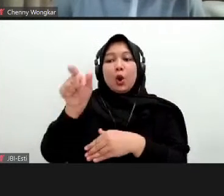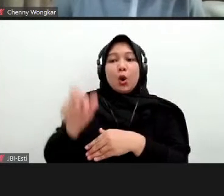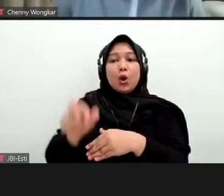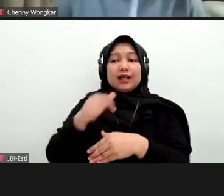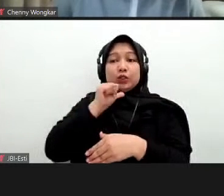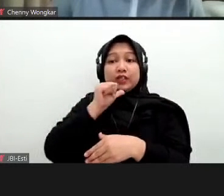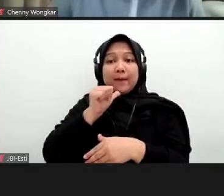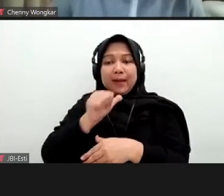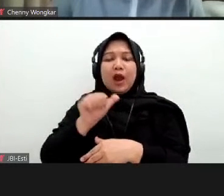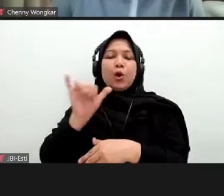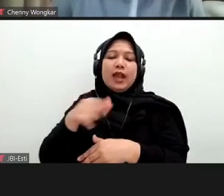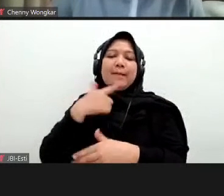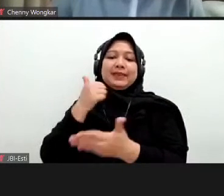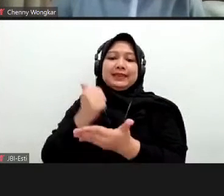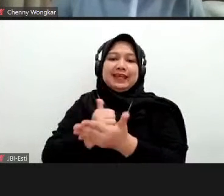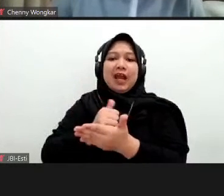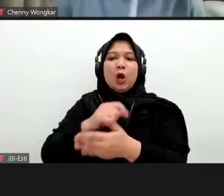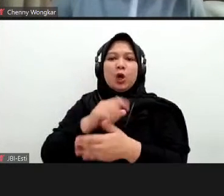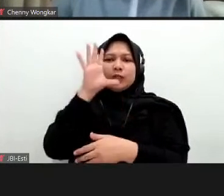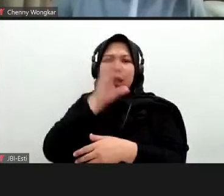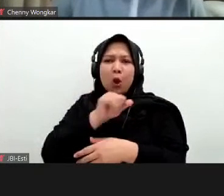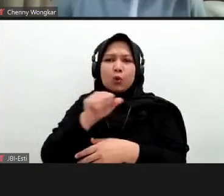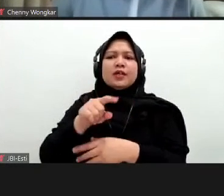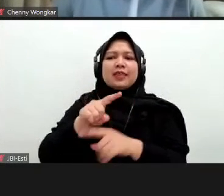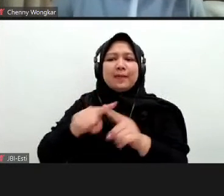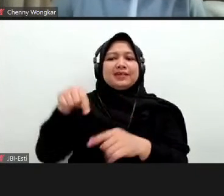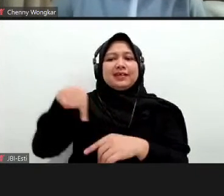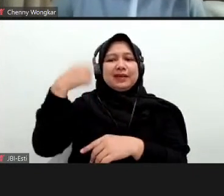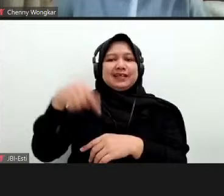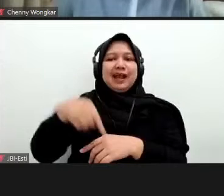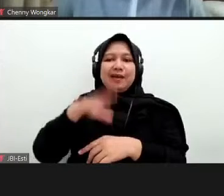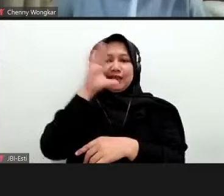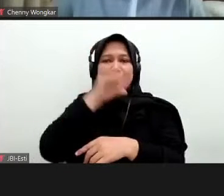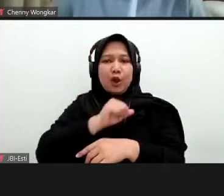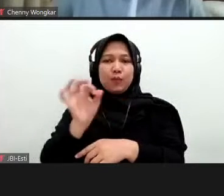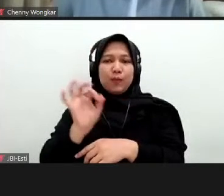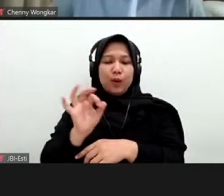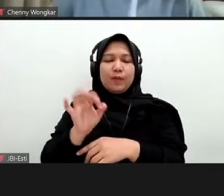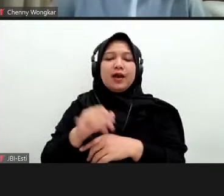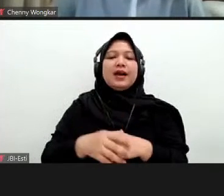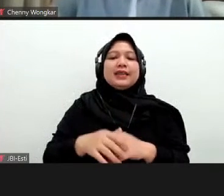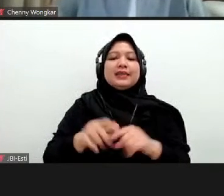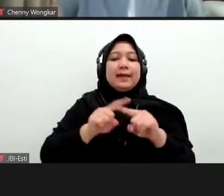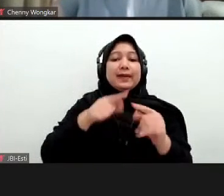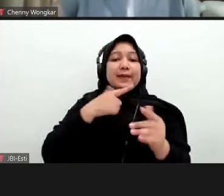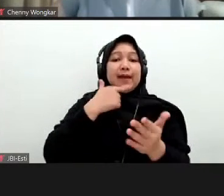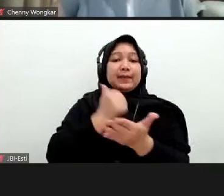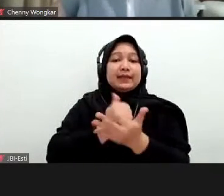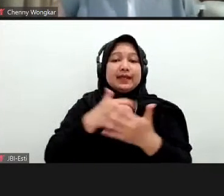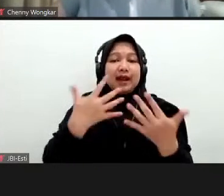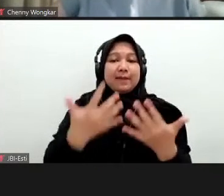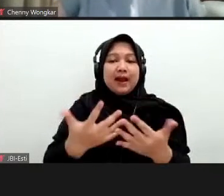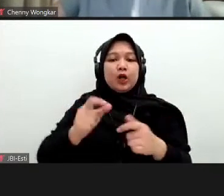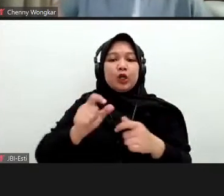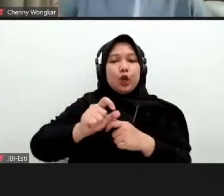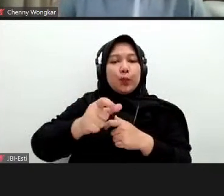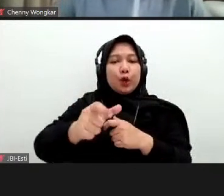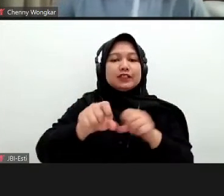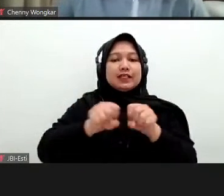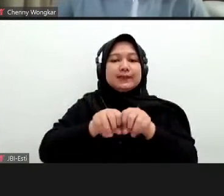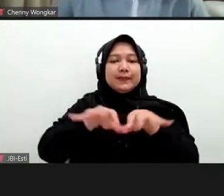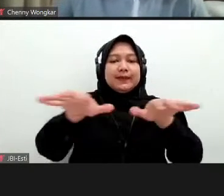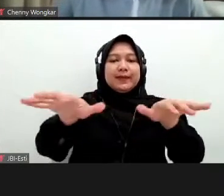to concern on the perpetrator, yeah, not to the actor, but in how is